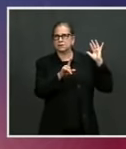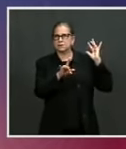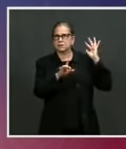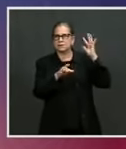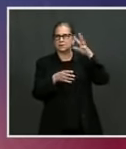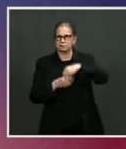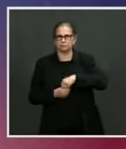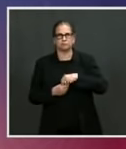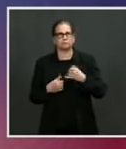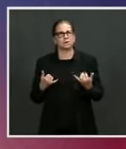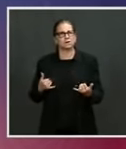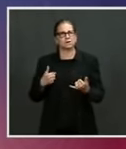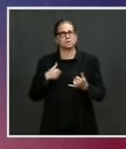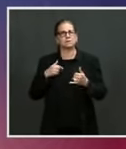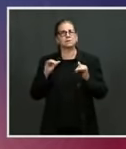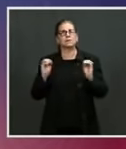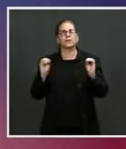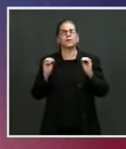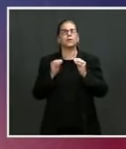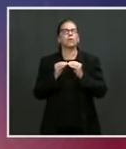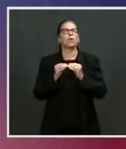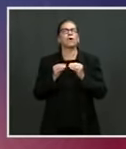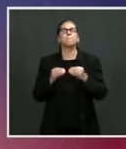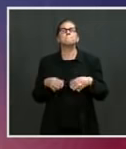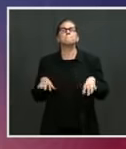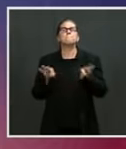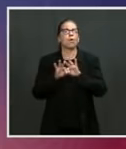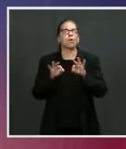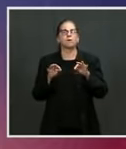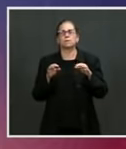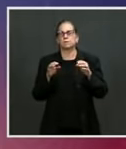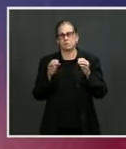Nothing more American than keeping the faith.